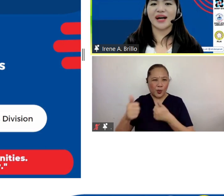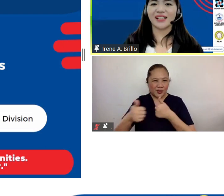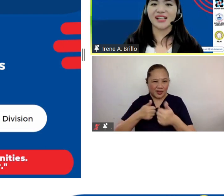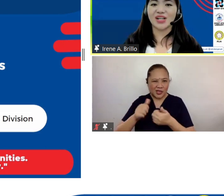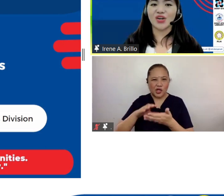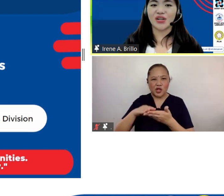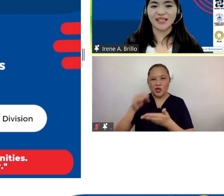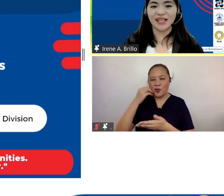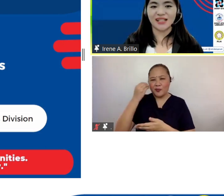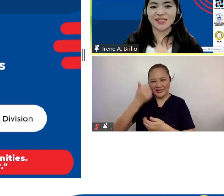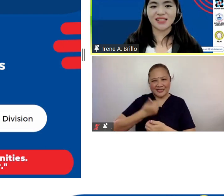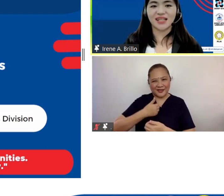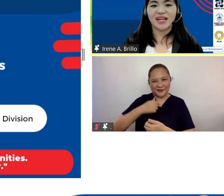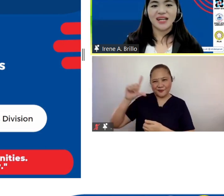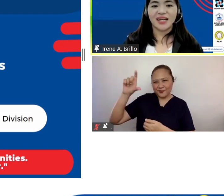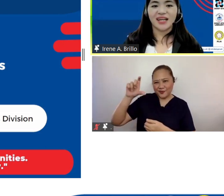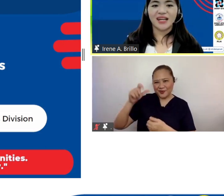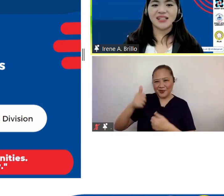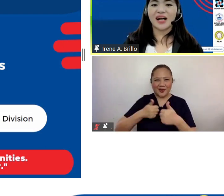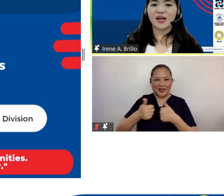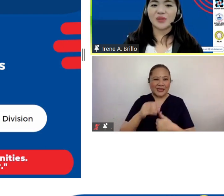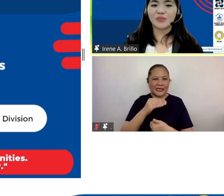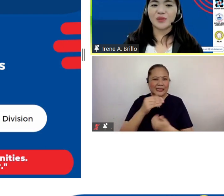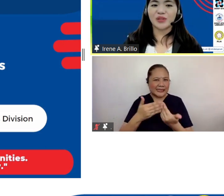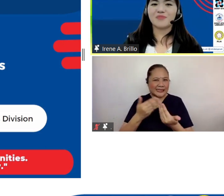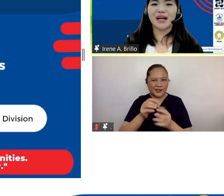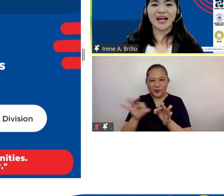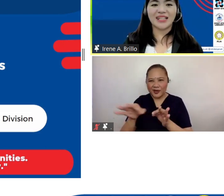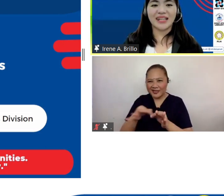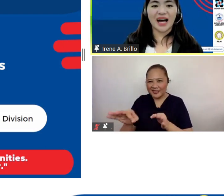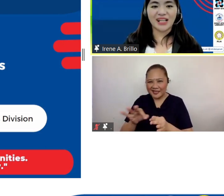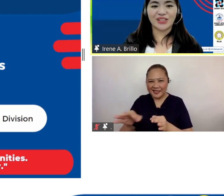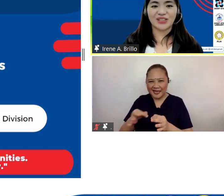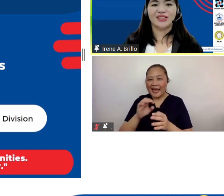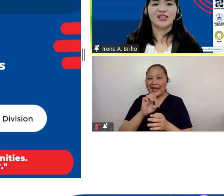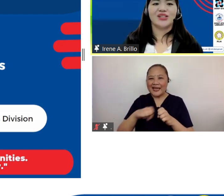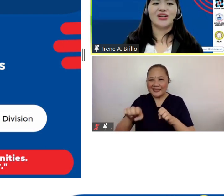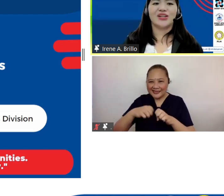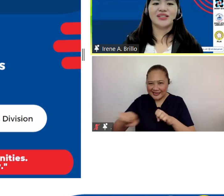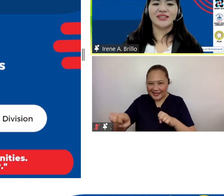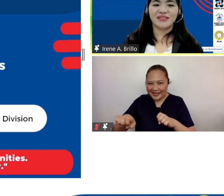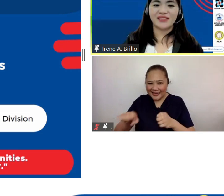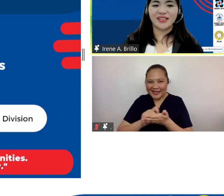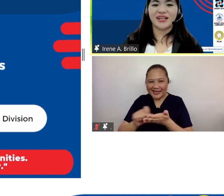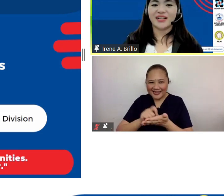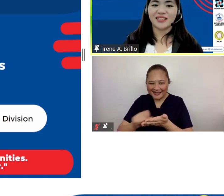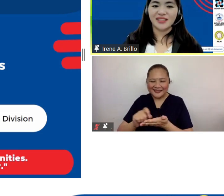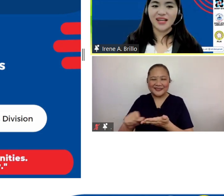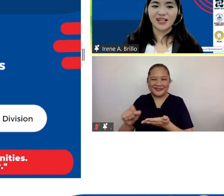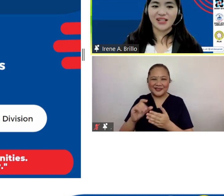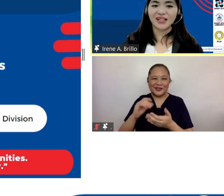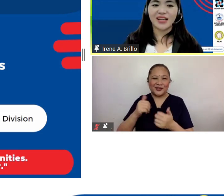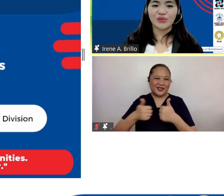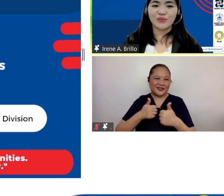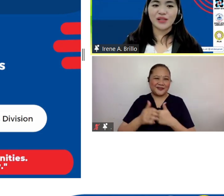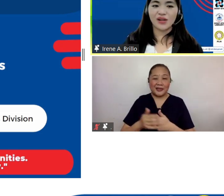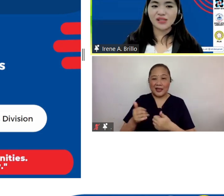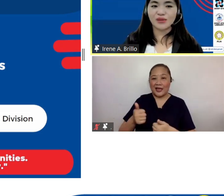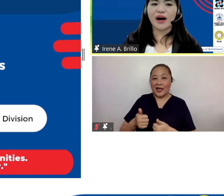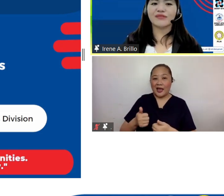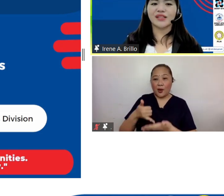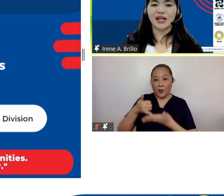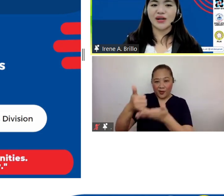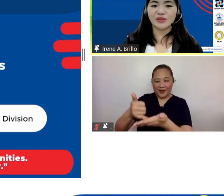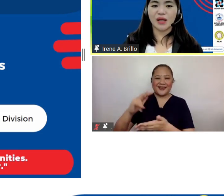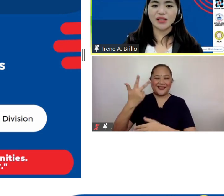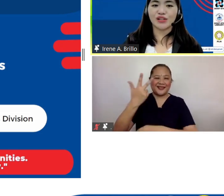essay writing contest. And i-award po yung mga nanalo on the 3rd day. We will also